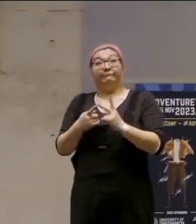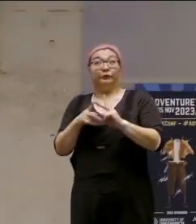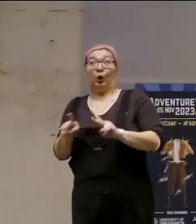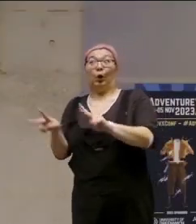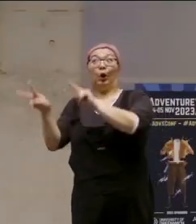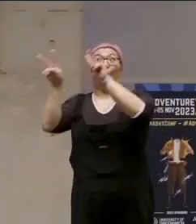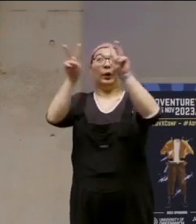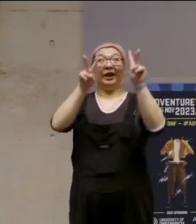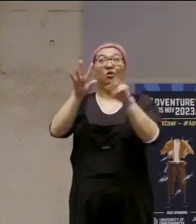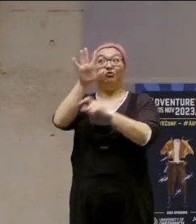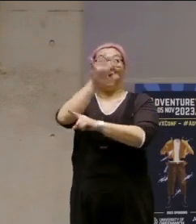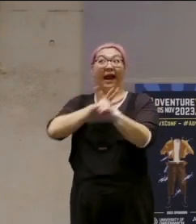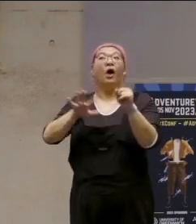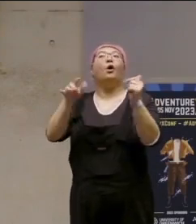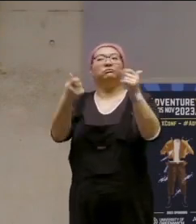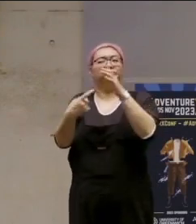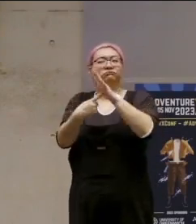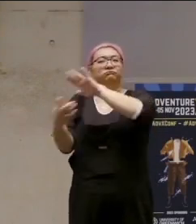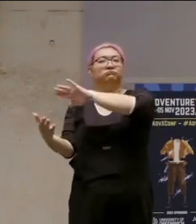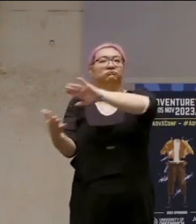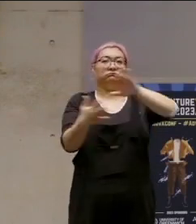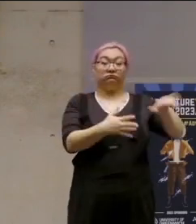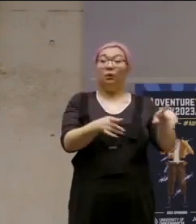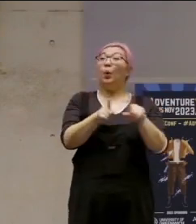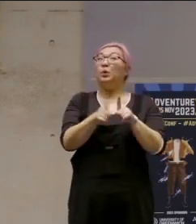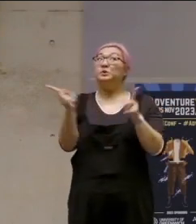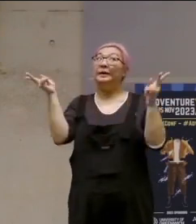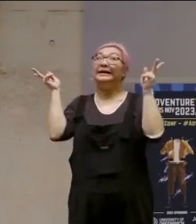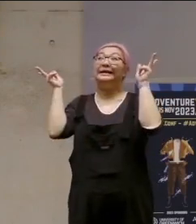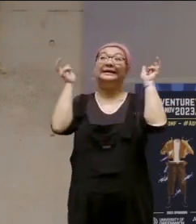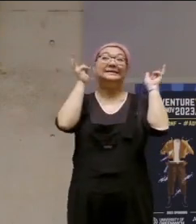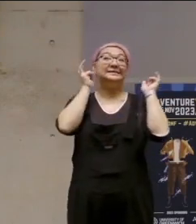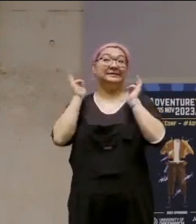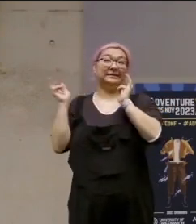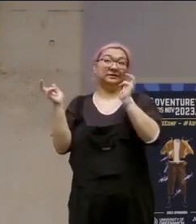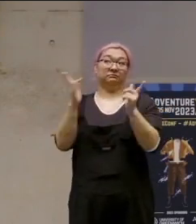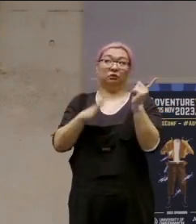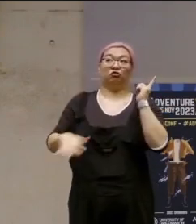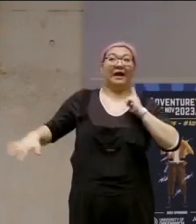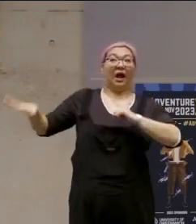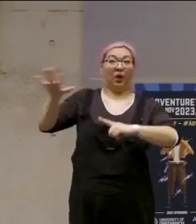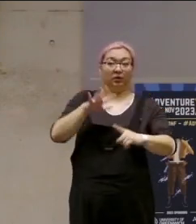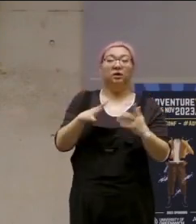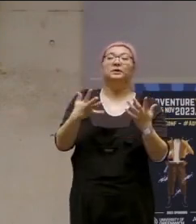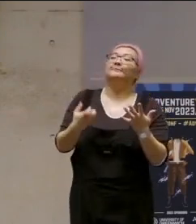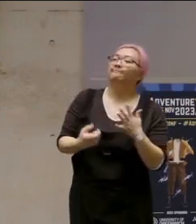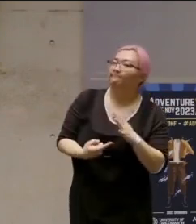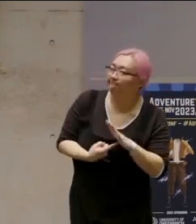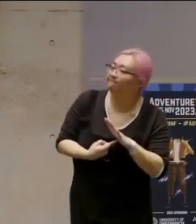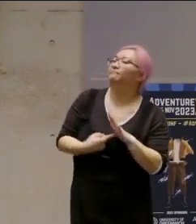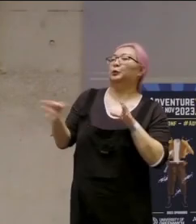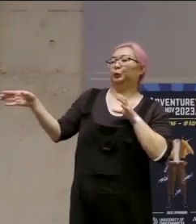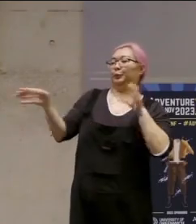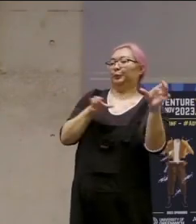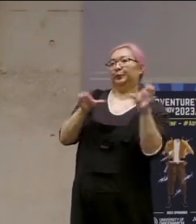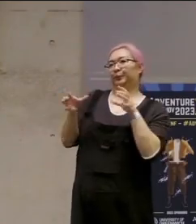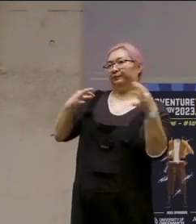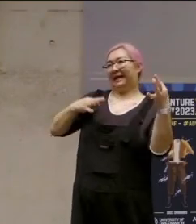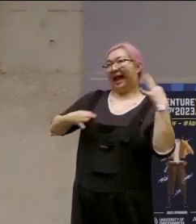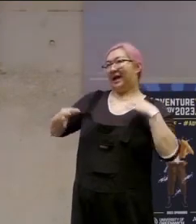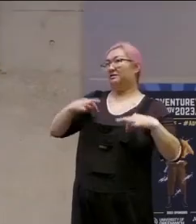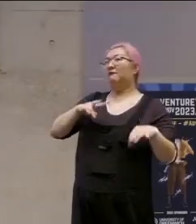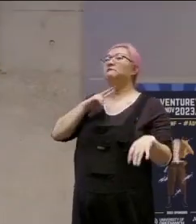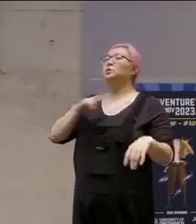want to talk a little bit about, getting voice actors and the difficulty involved with that,